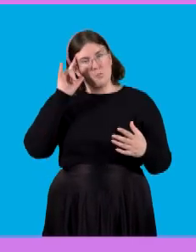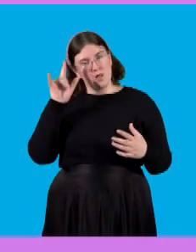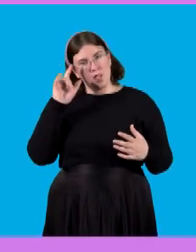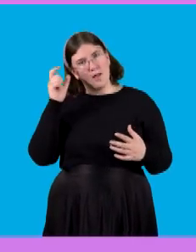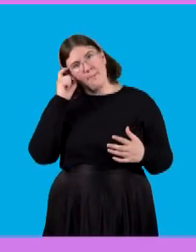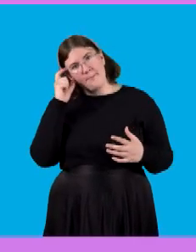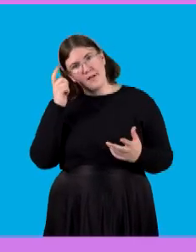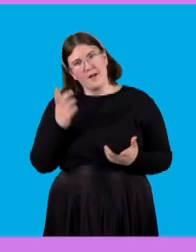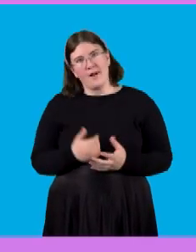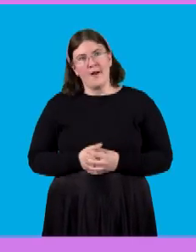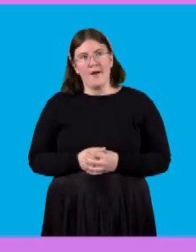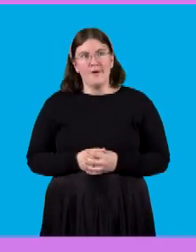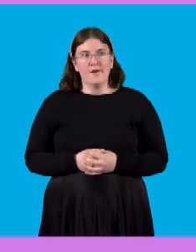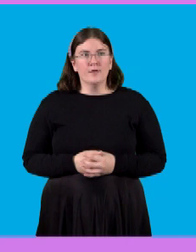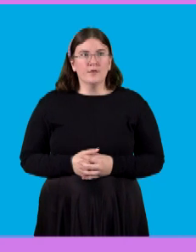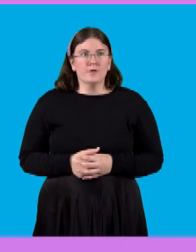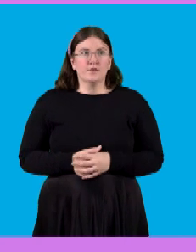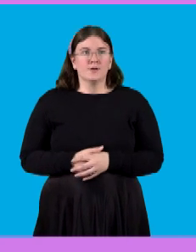with the accommodation, right? So,